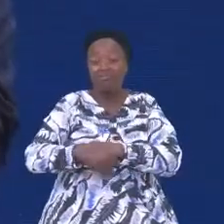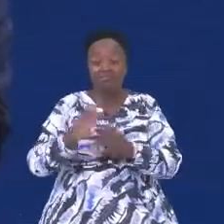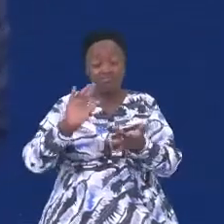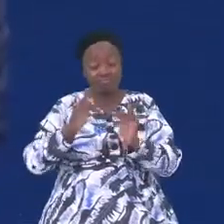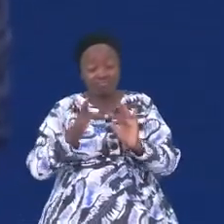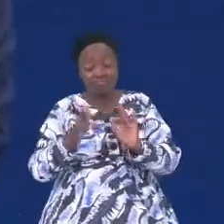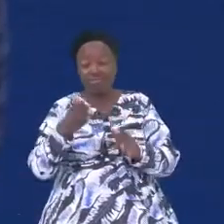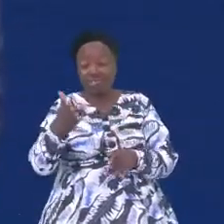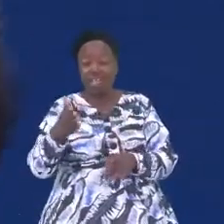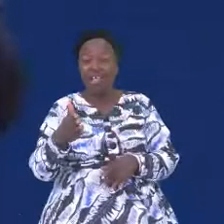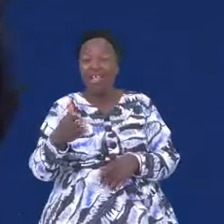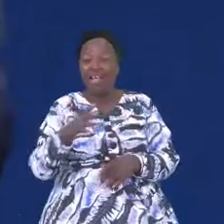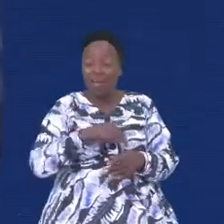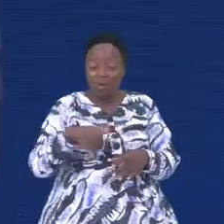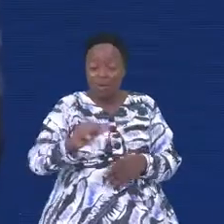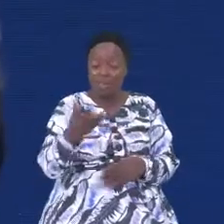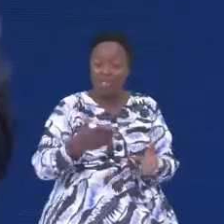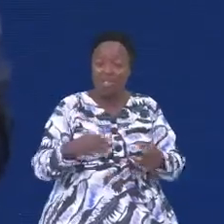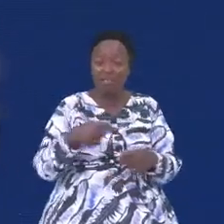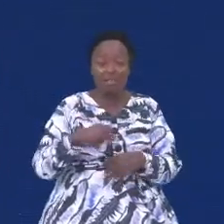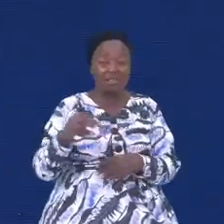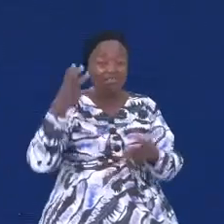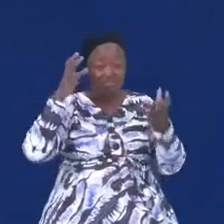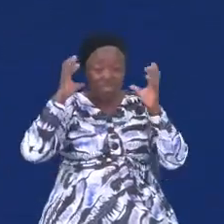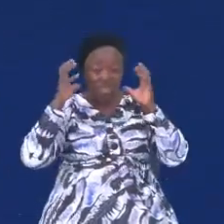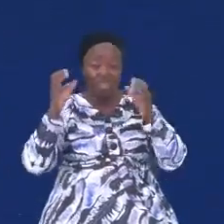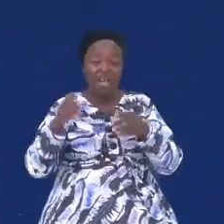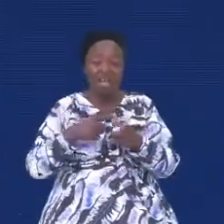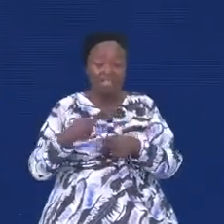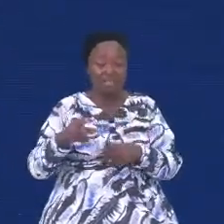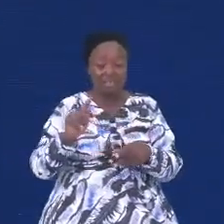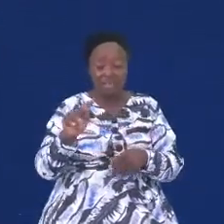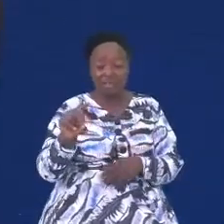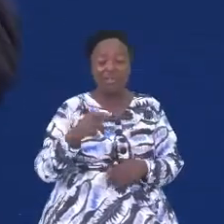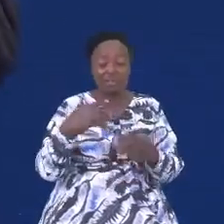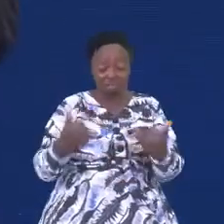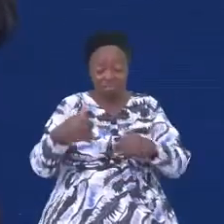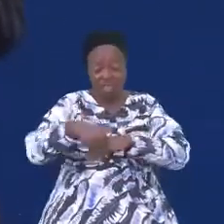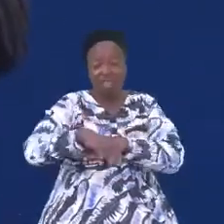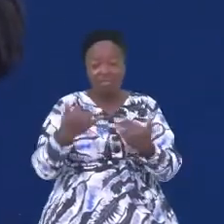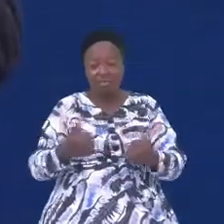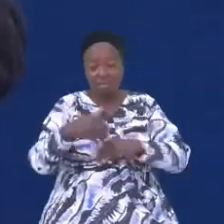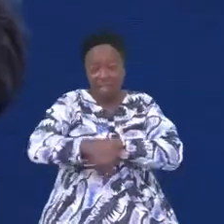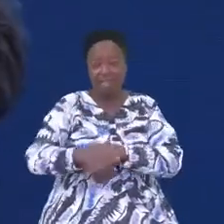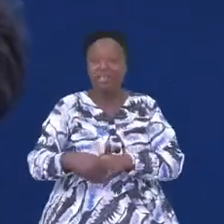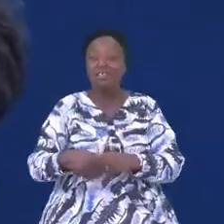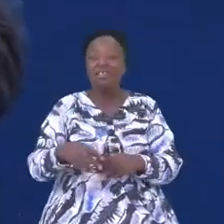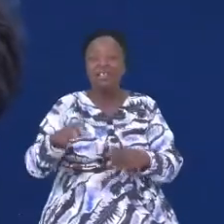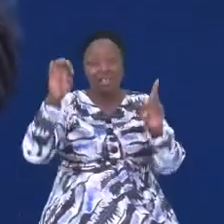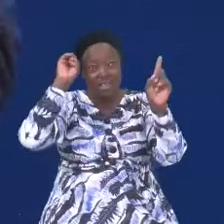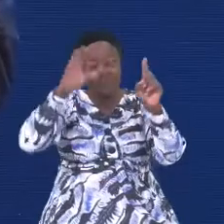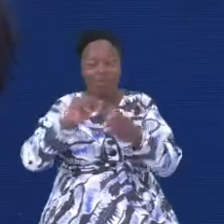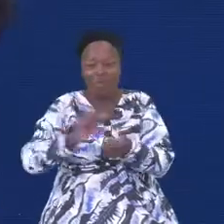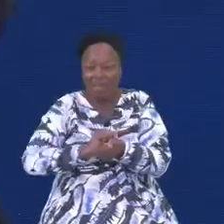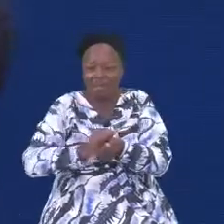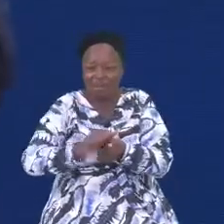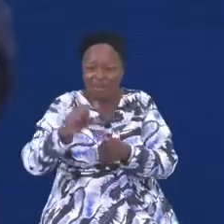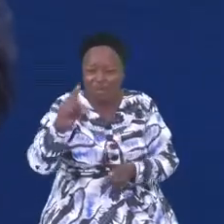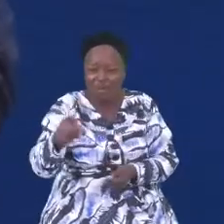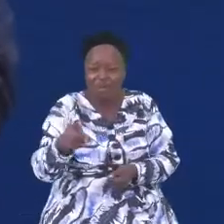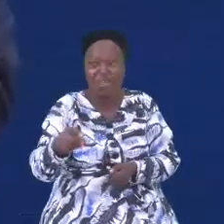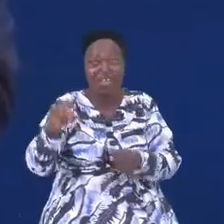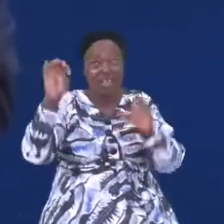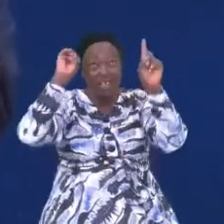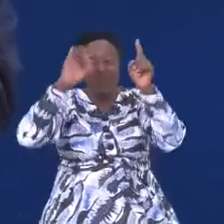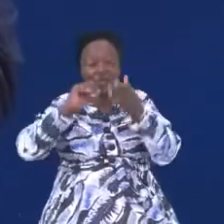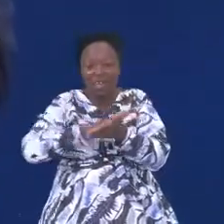while you are there tonight over the radio, on television, tonight, it will purge you. It will